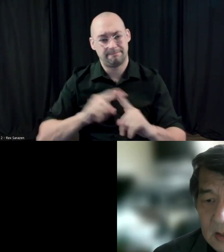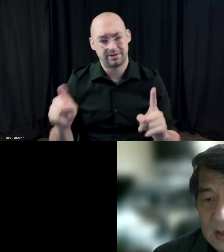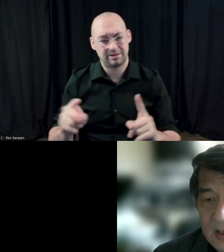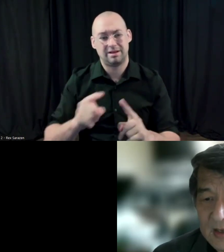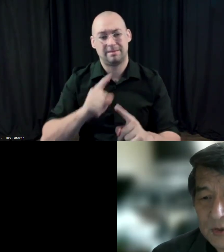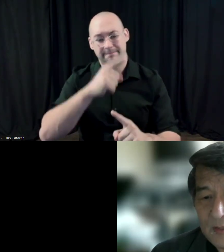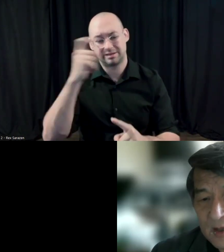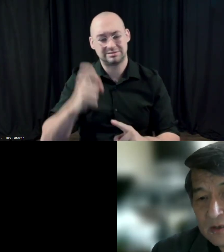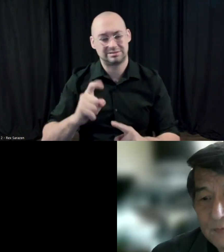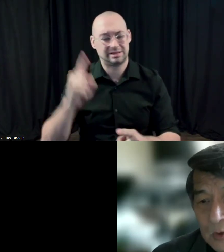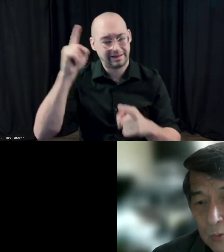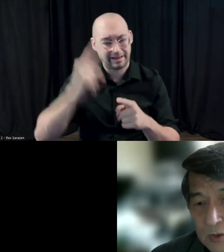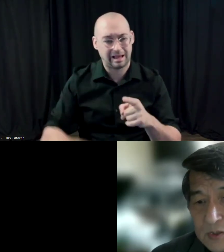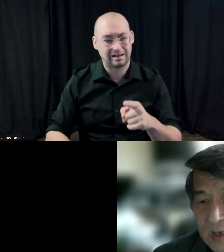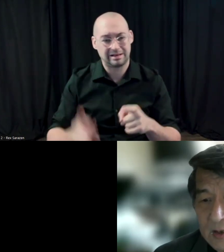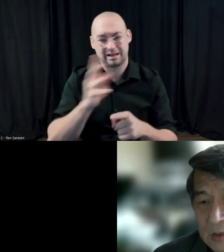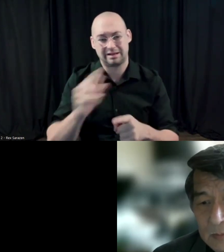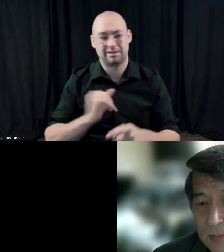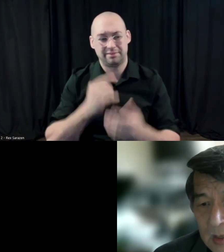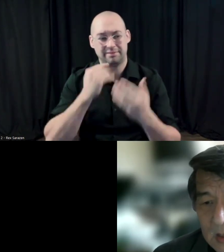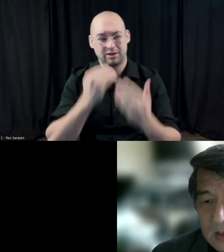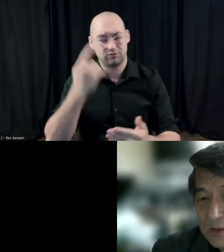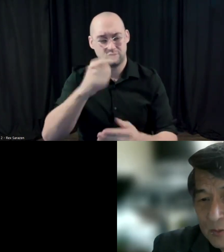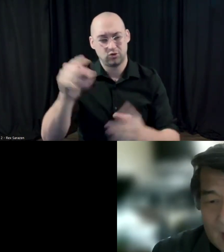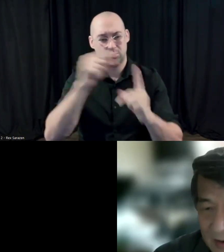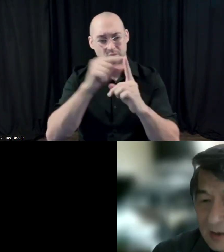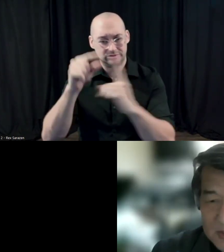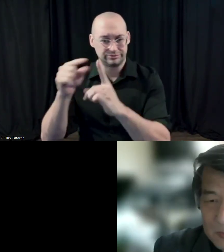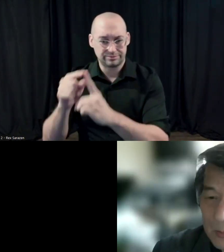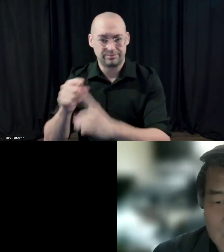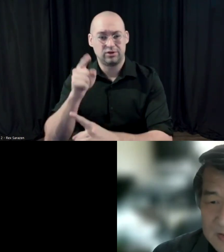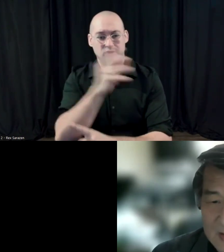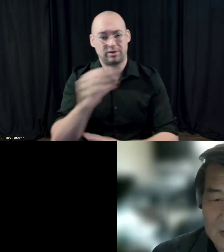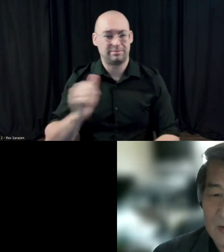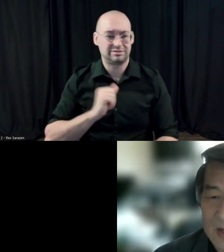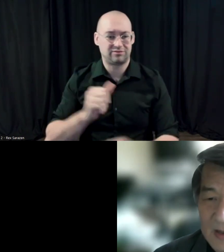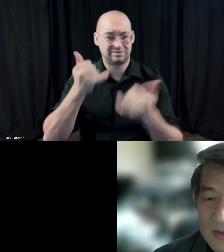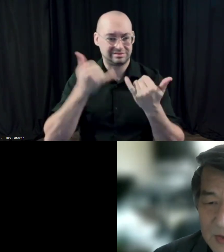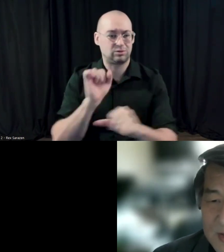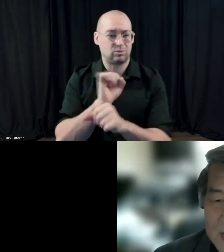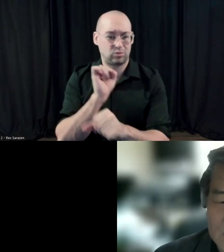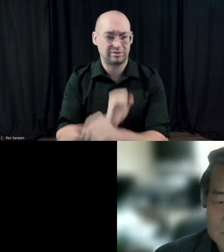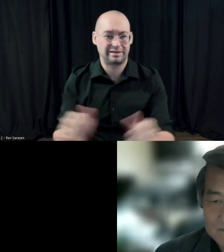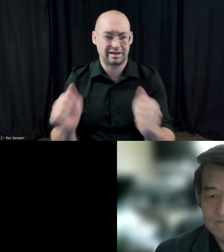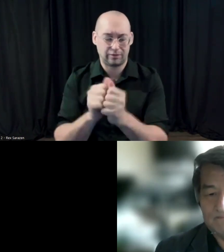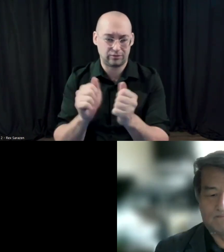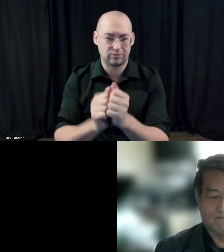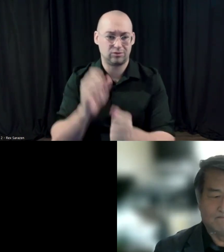cannot. And so I thank you for your words, and you and I are going to still be working together. Okay. So thank